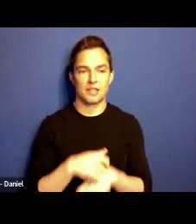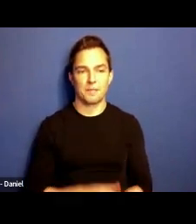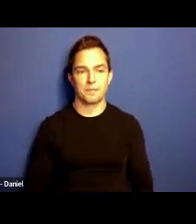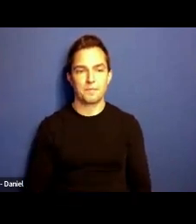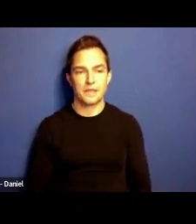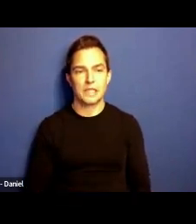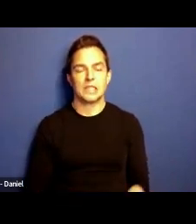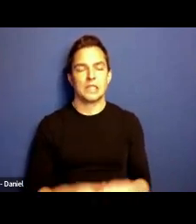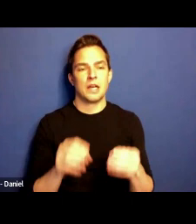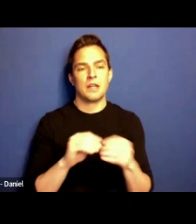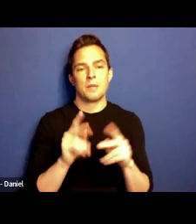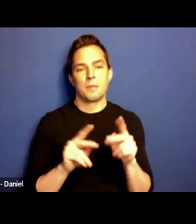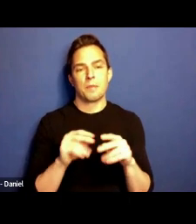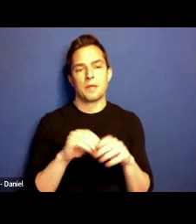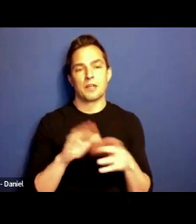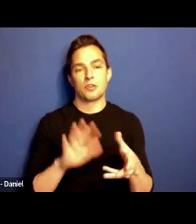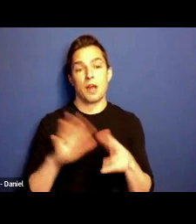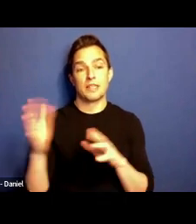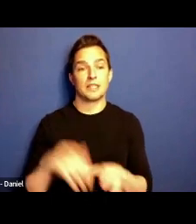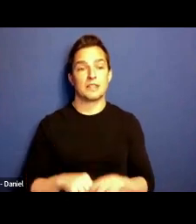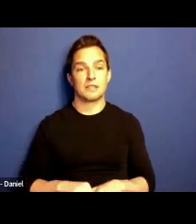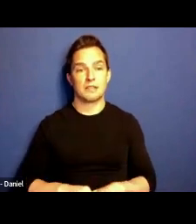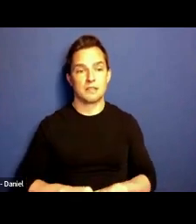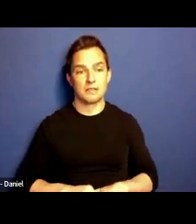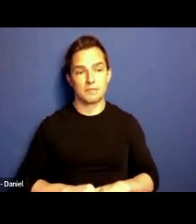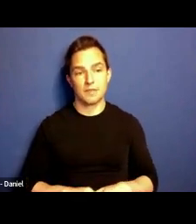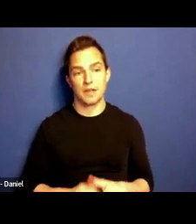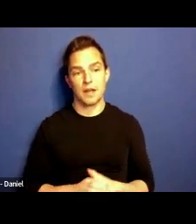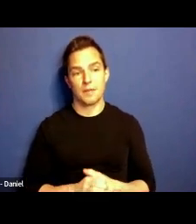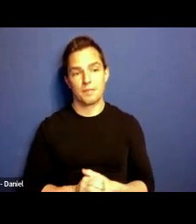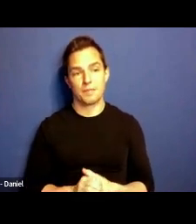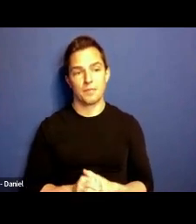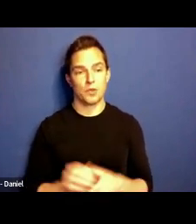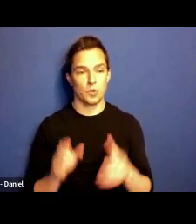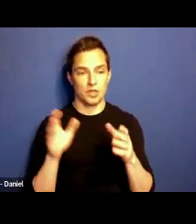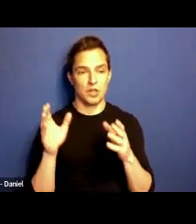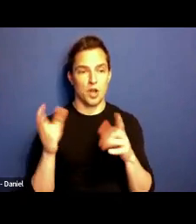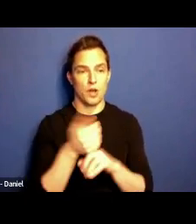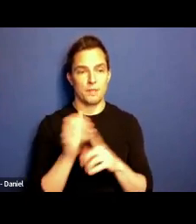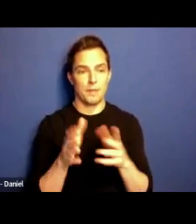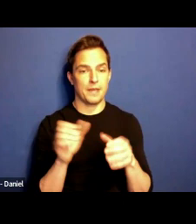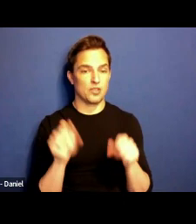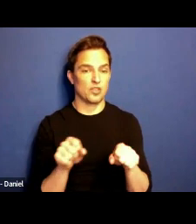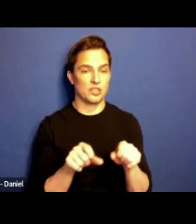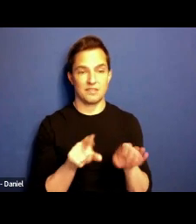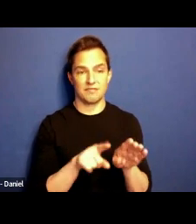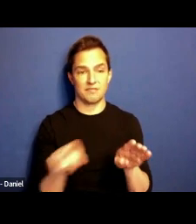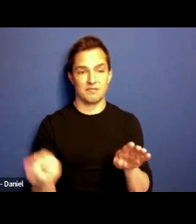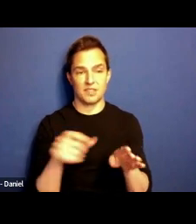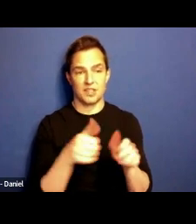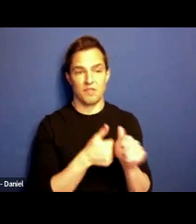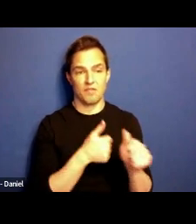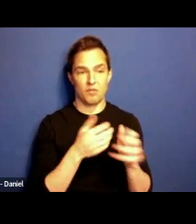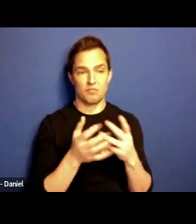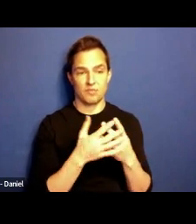the number of individuals in crisis who are arrested and might have been divertible. We can see what that trend line looks like. And the more